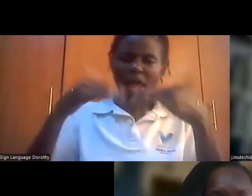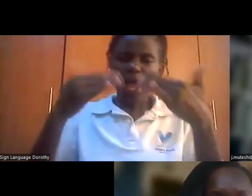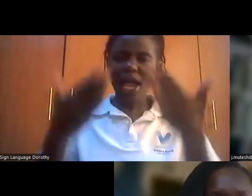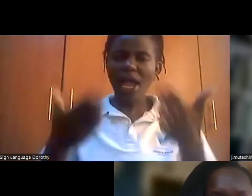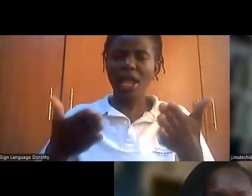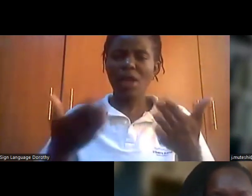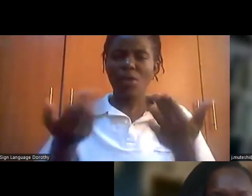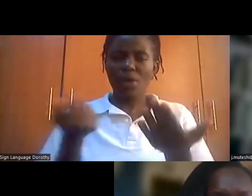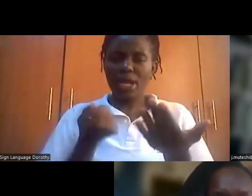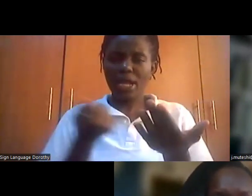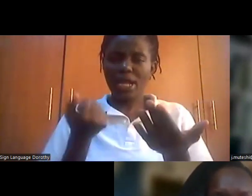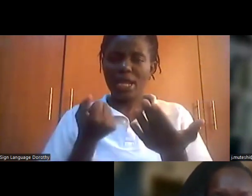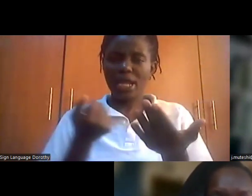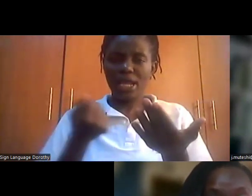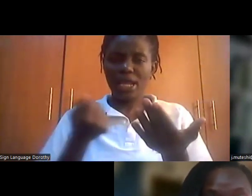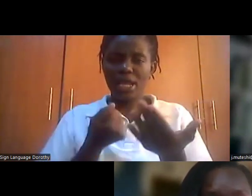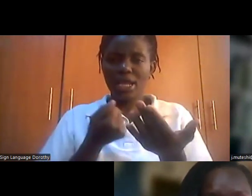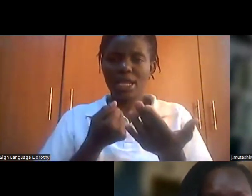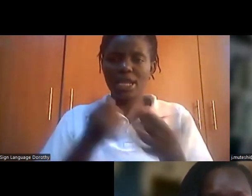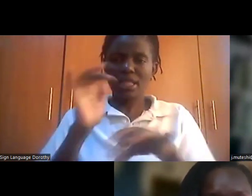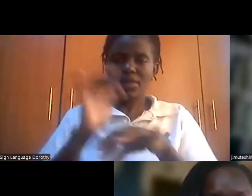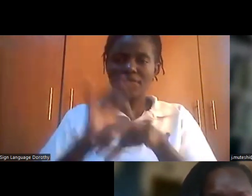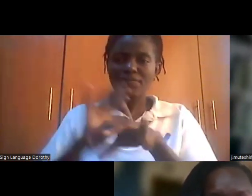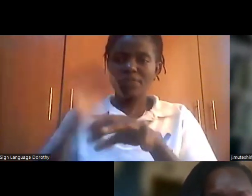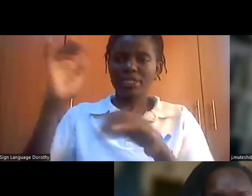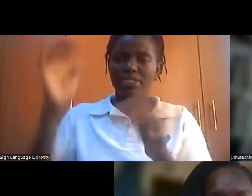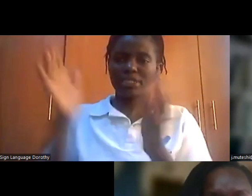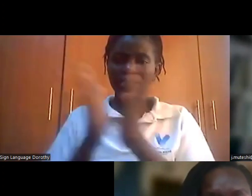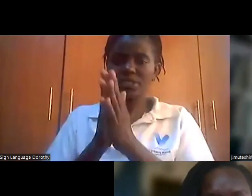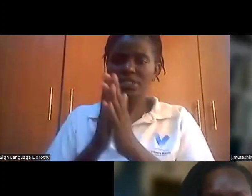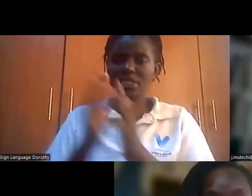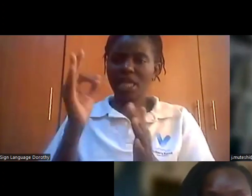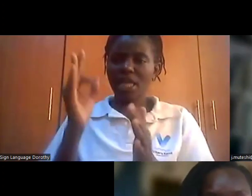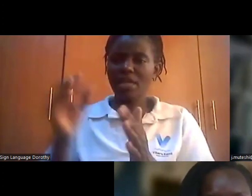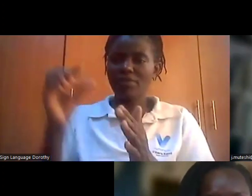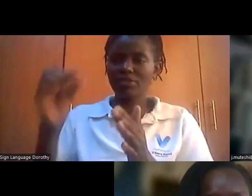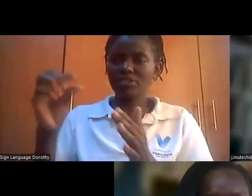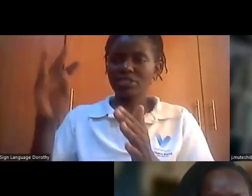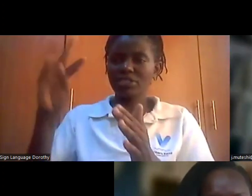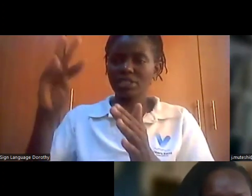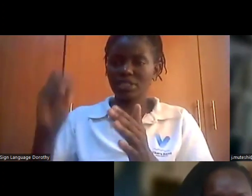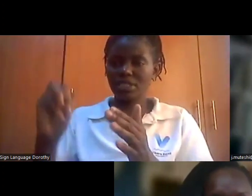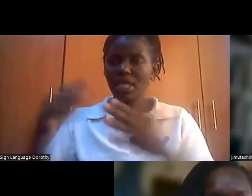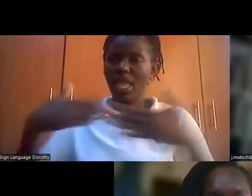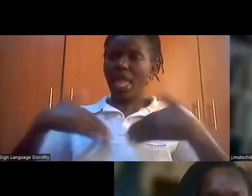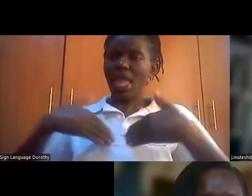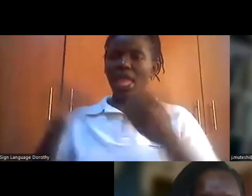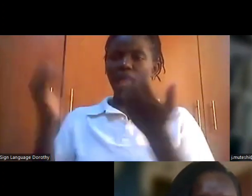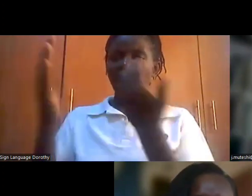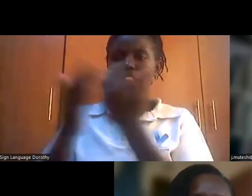70%, and then also the healthcare workers are coming in second with